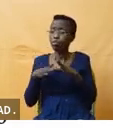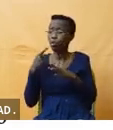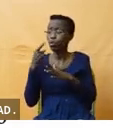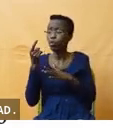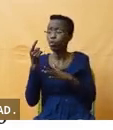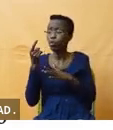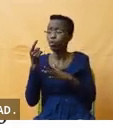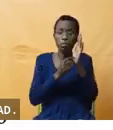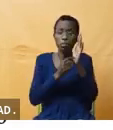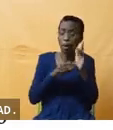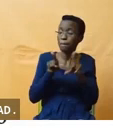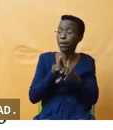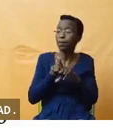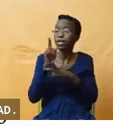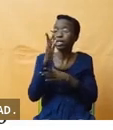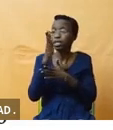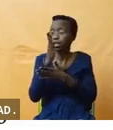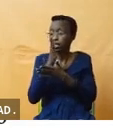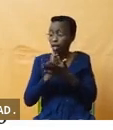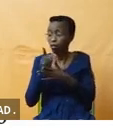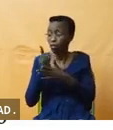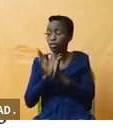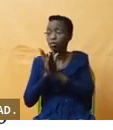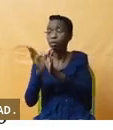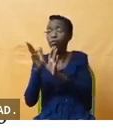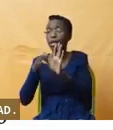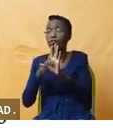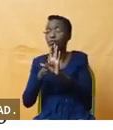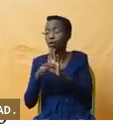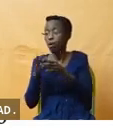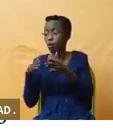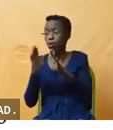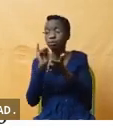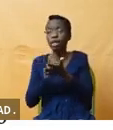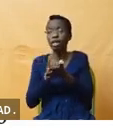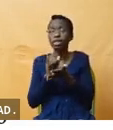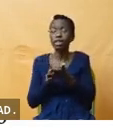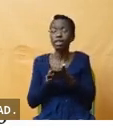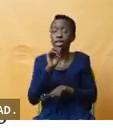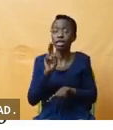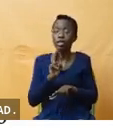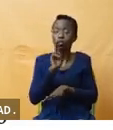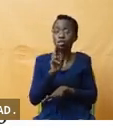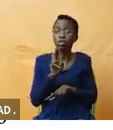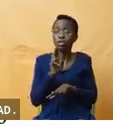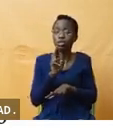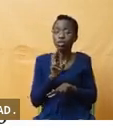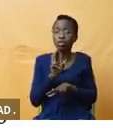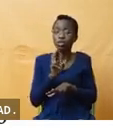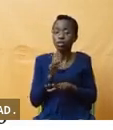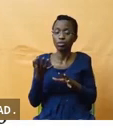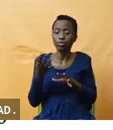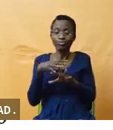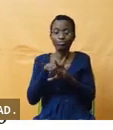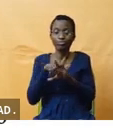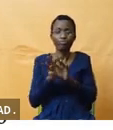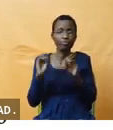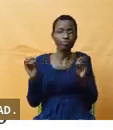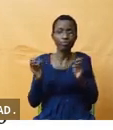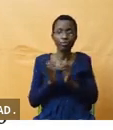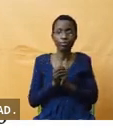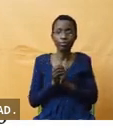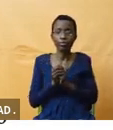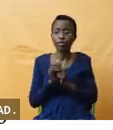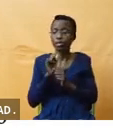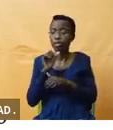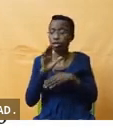of these public participation methods that are used are not inclusive at all, Not all